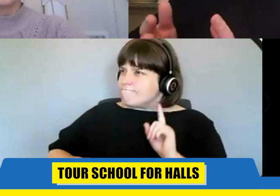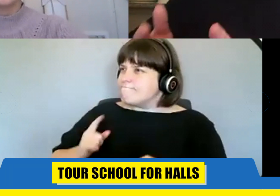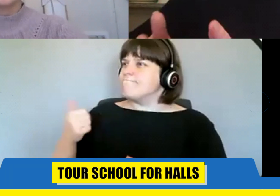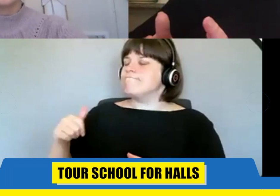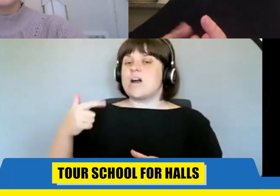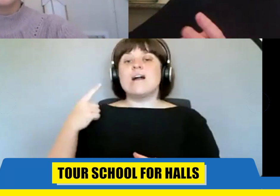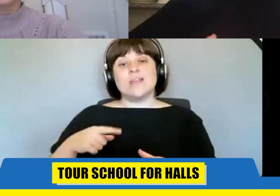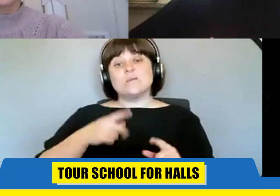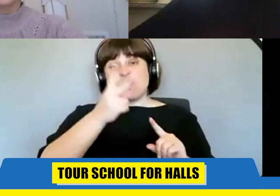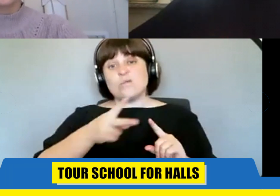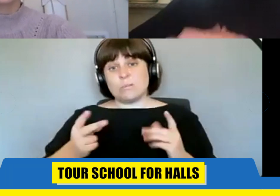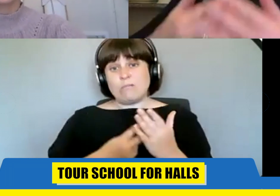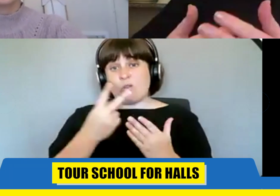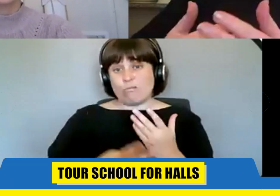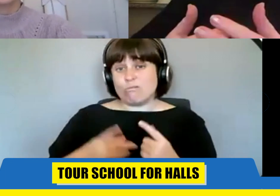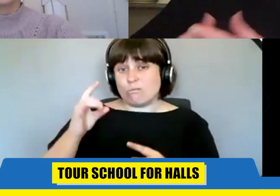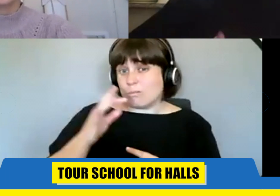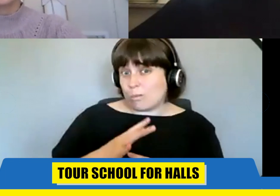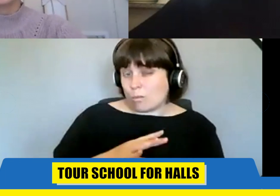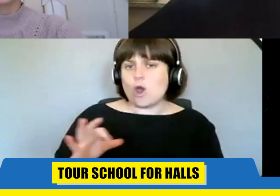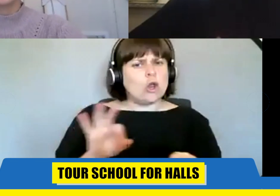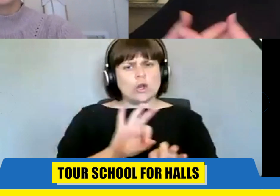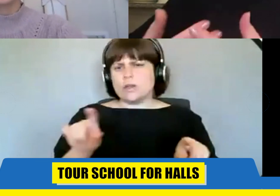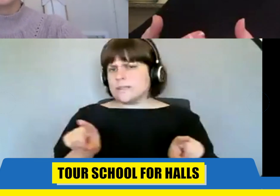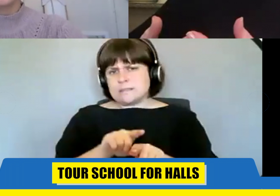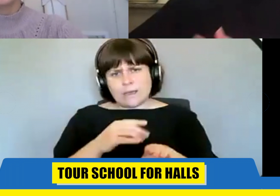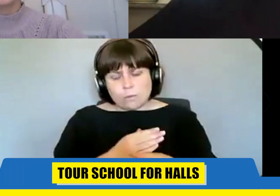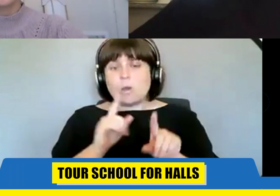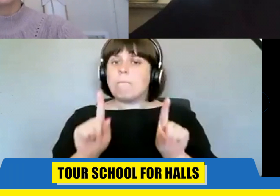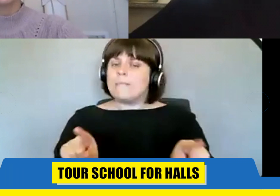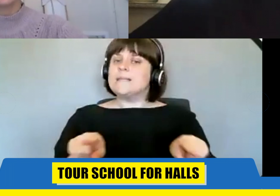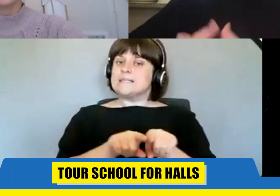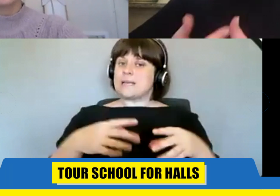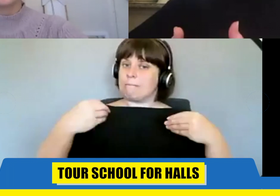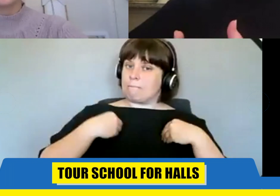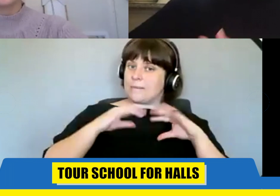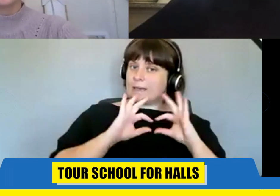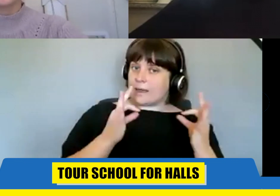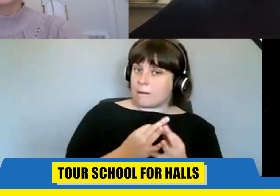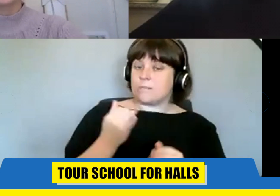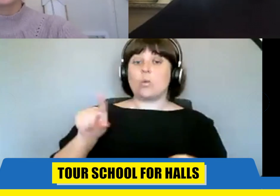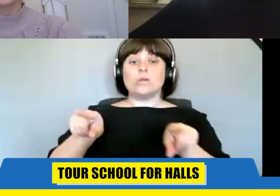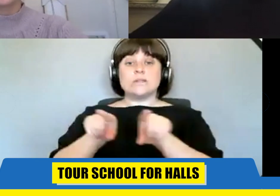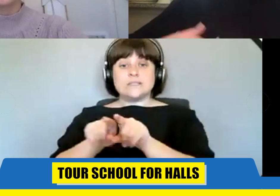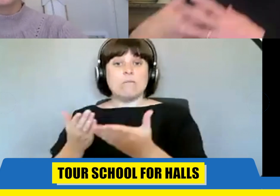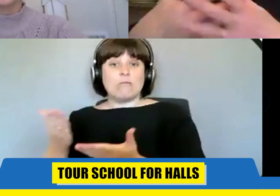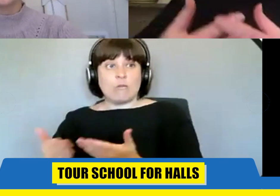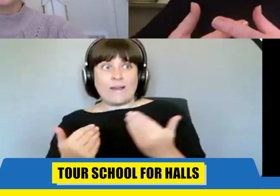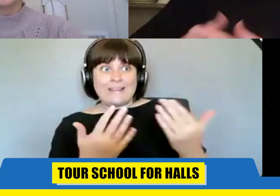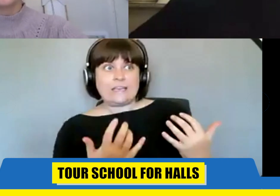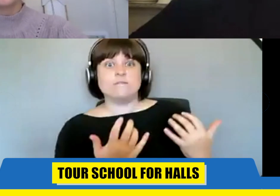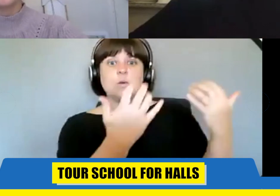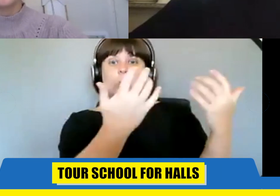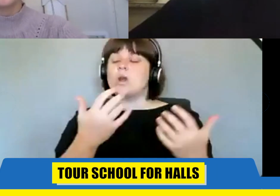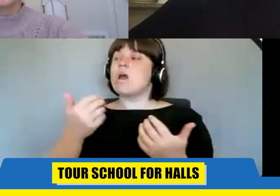repeat program, not the same work necessarily, but the same company or the same performer, so that they'll bring their